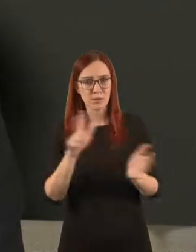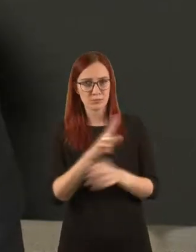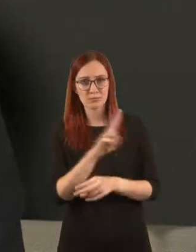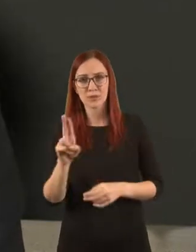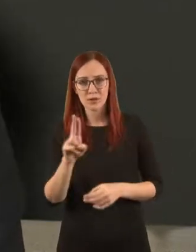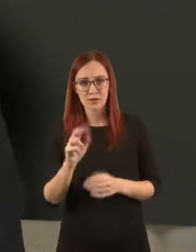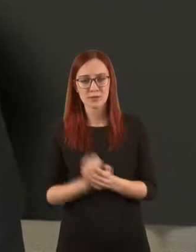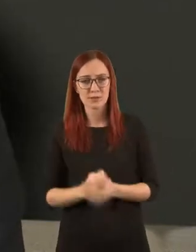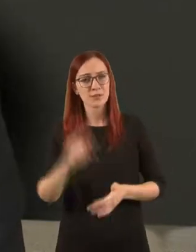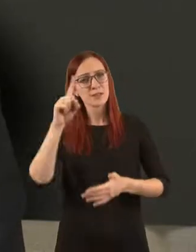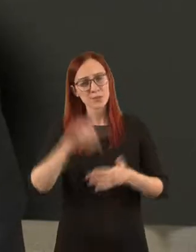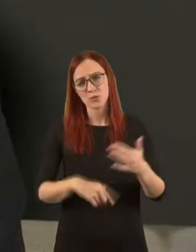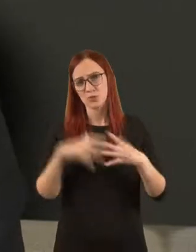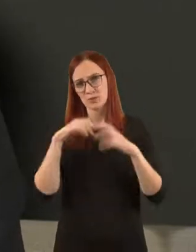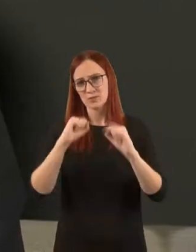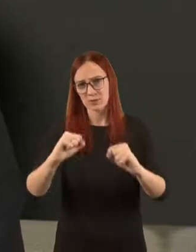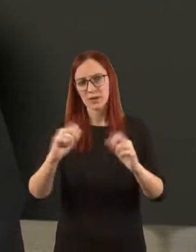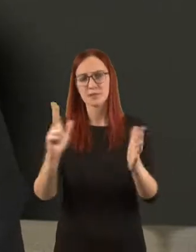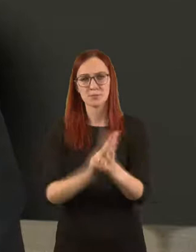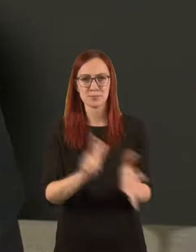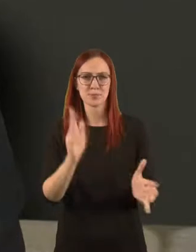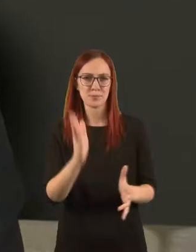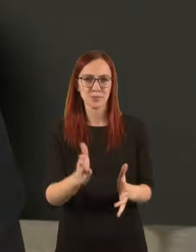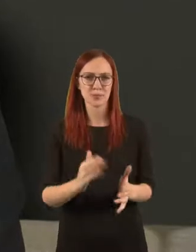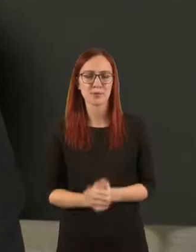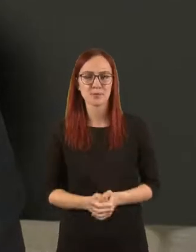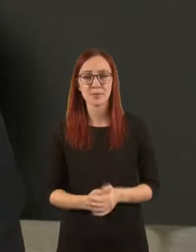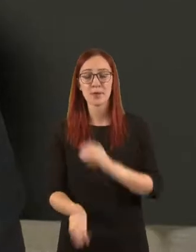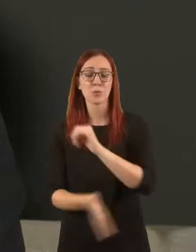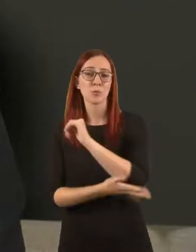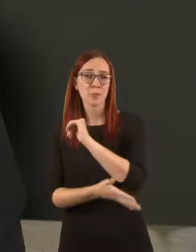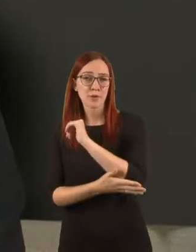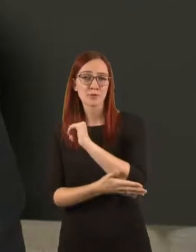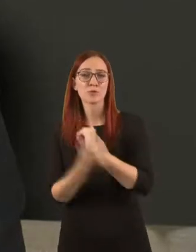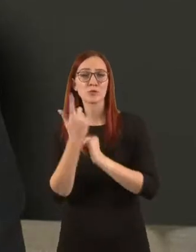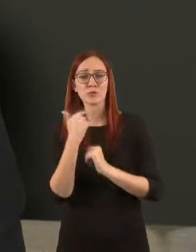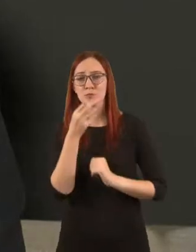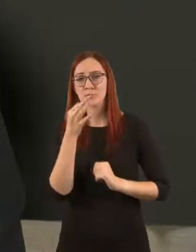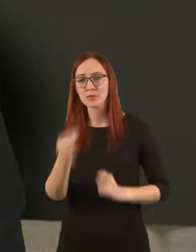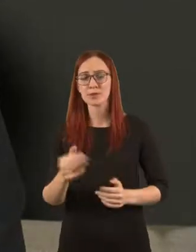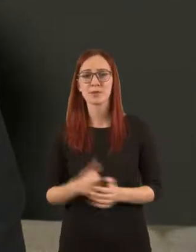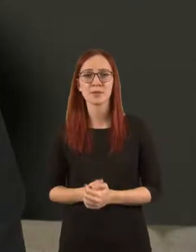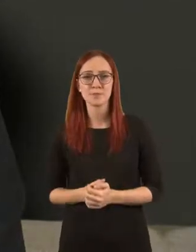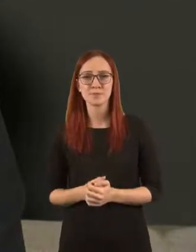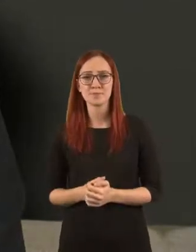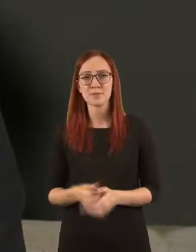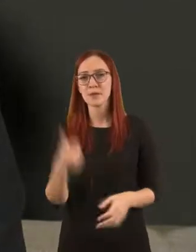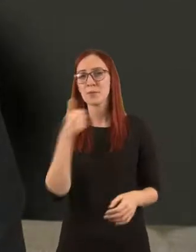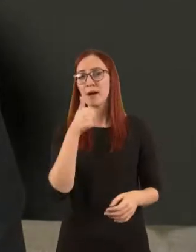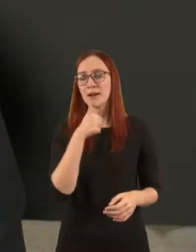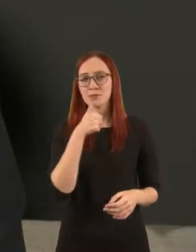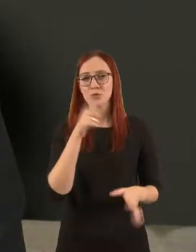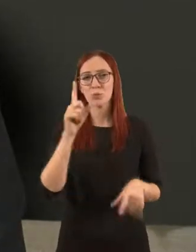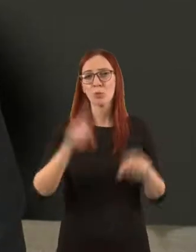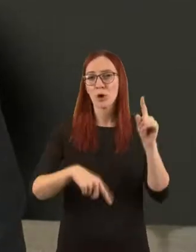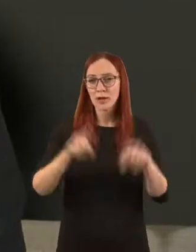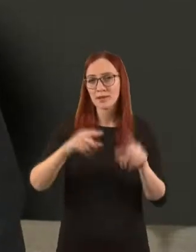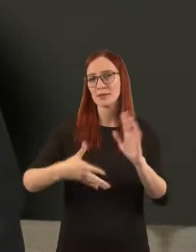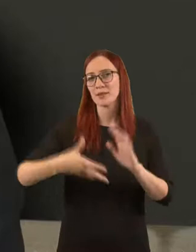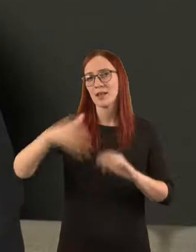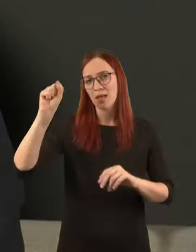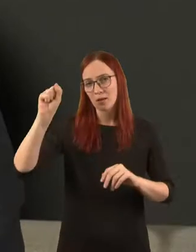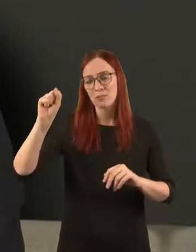important in the parliament. I hope that our parliament will find the courage to adopt the necessary